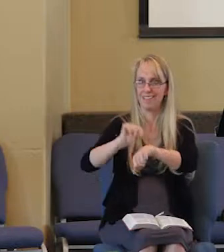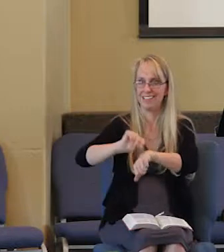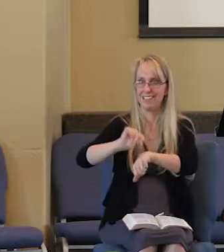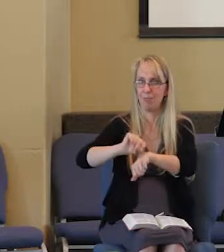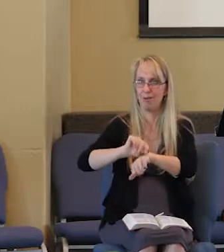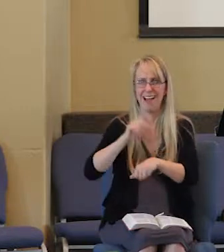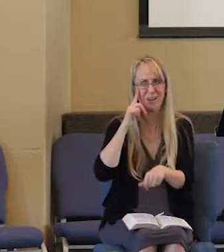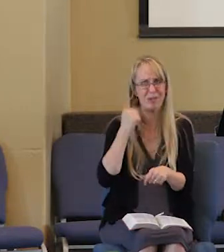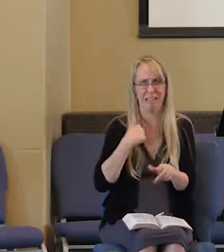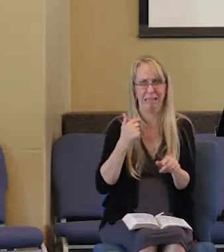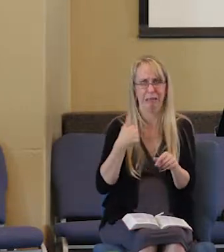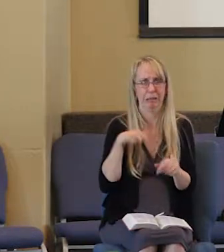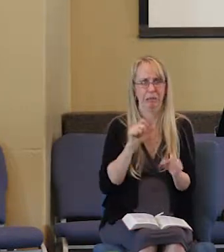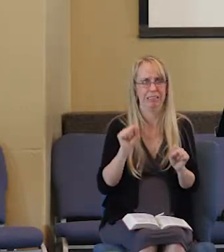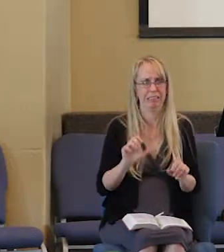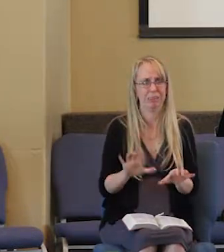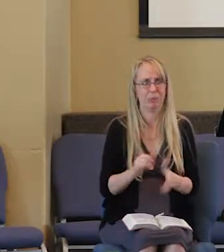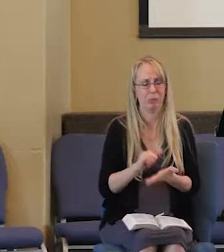I'm not sure any of us could do that.